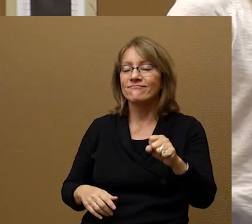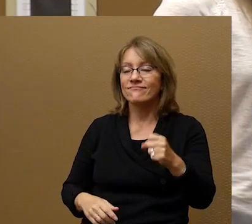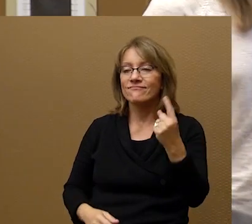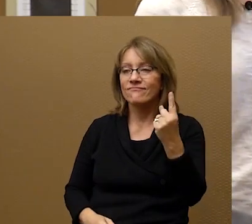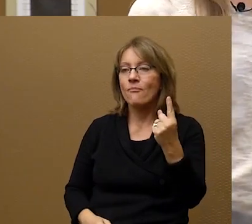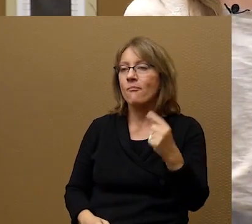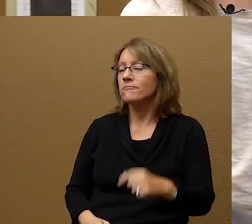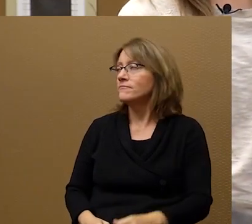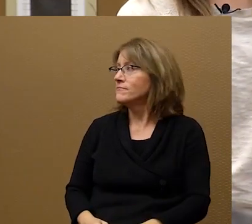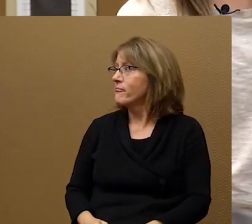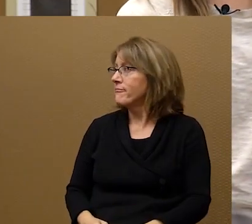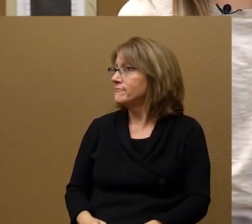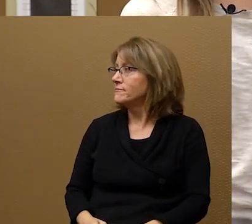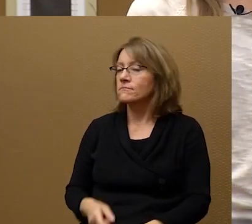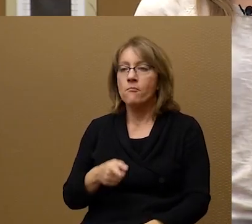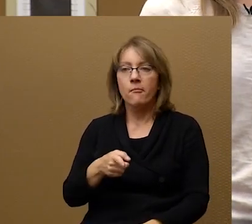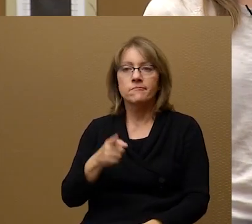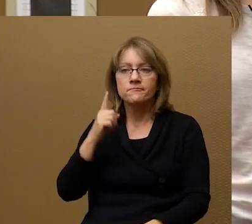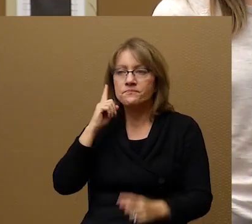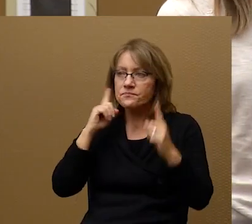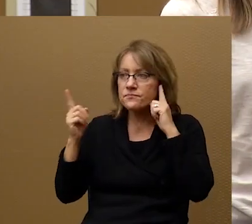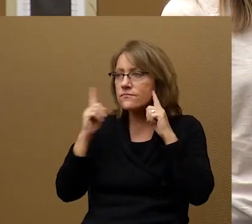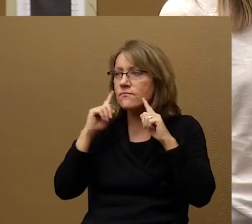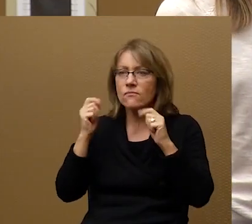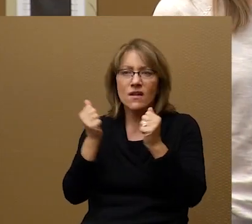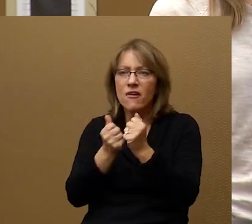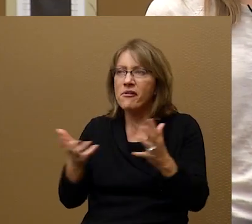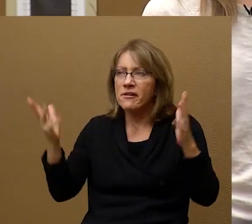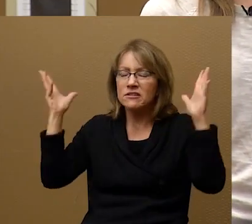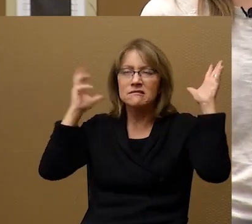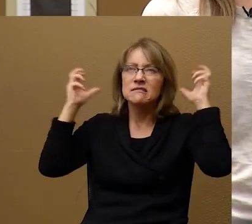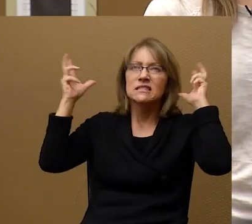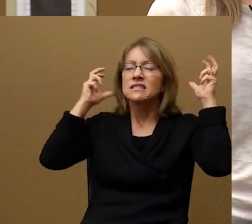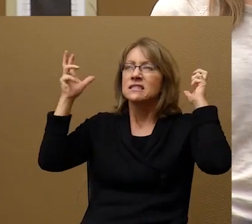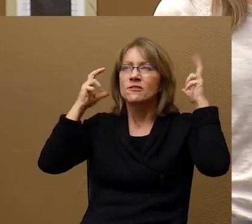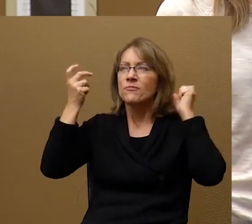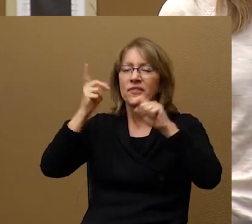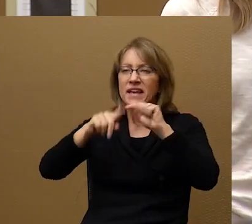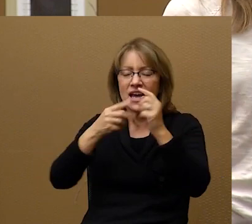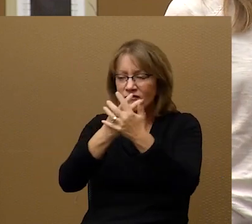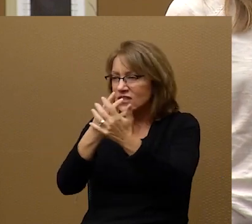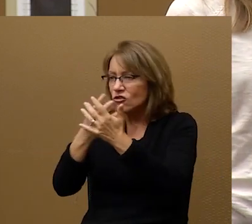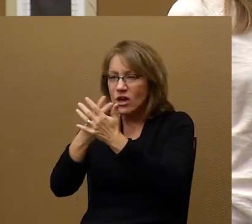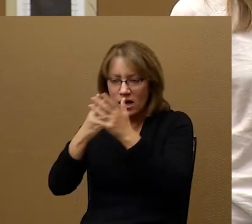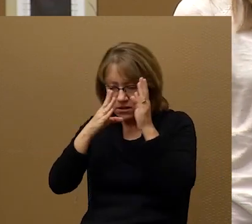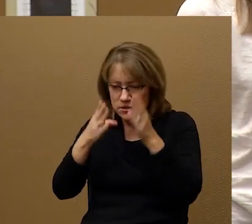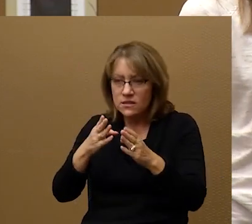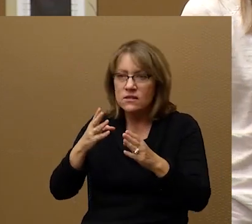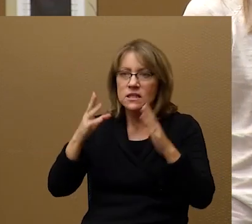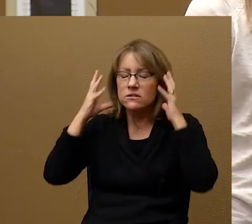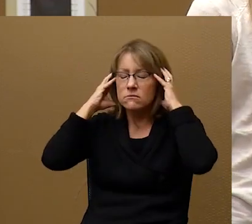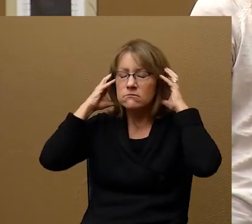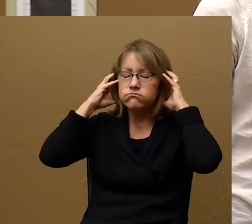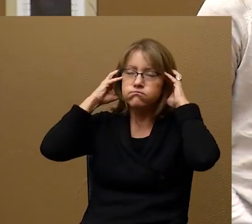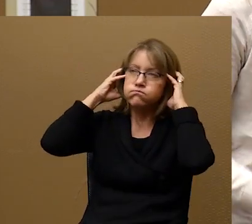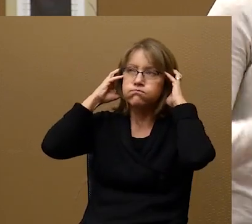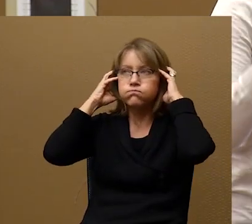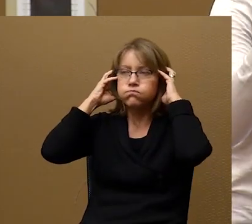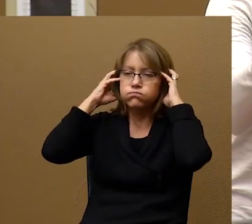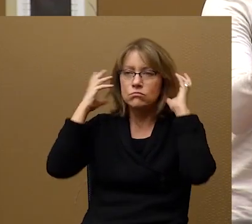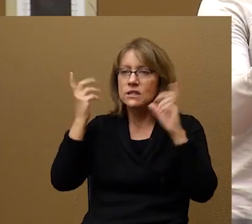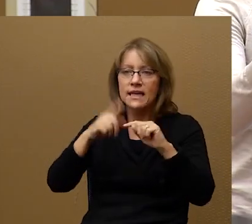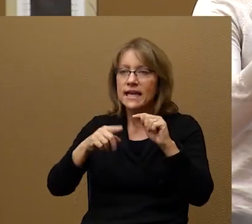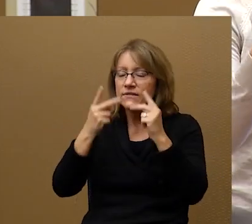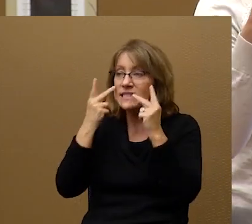these kids might hear everything and they're not able to filter out all that noise, and that's all they can fixate on. They can't